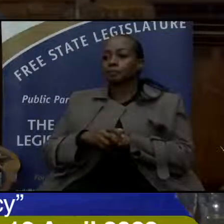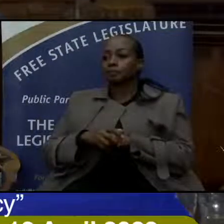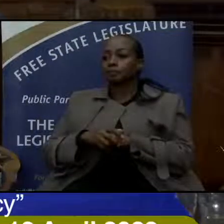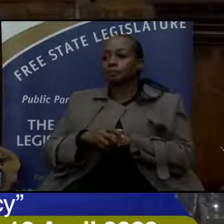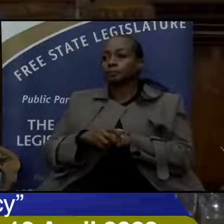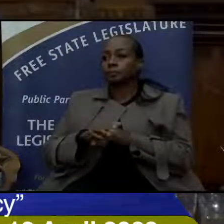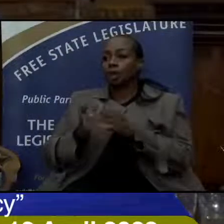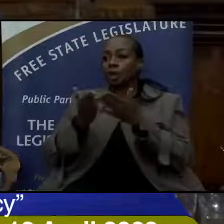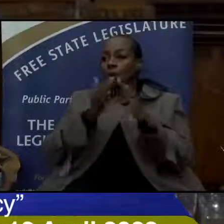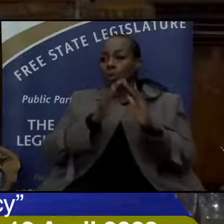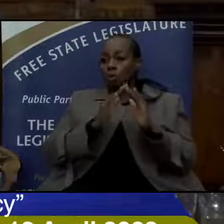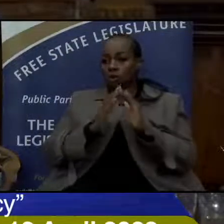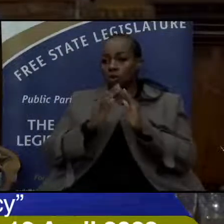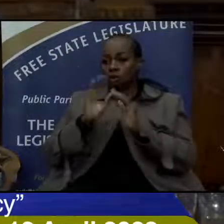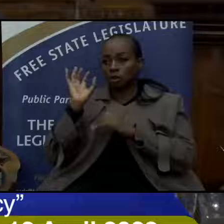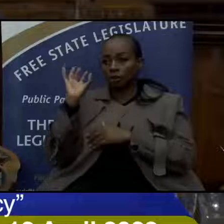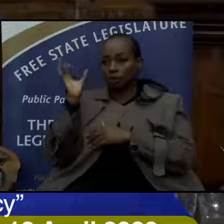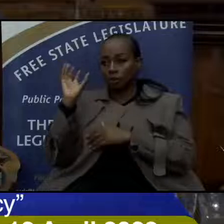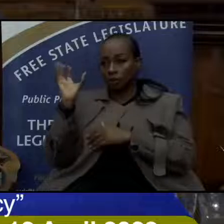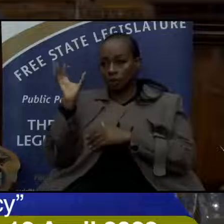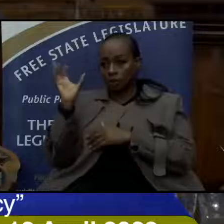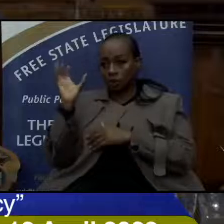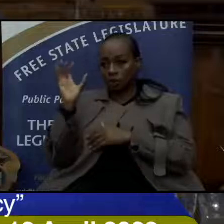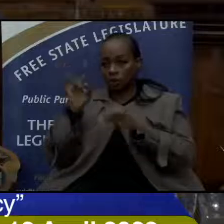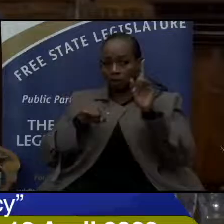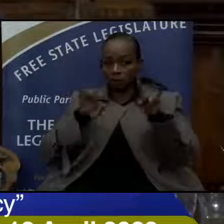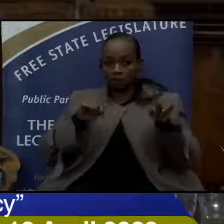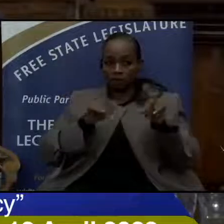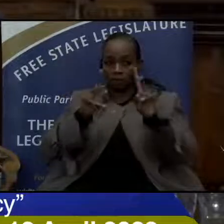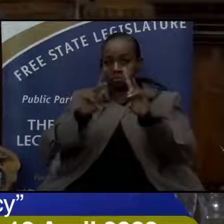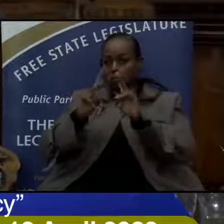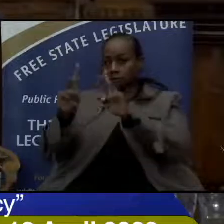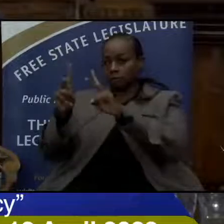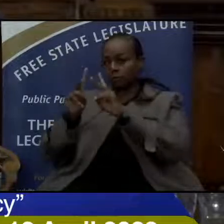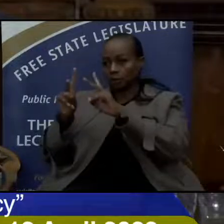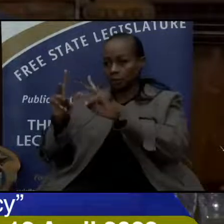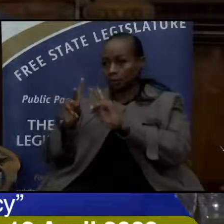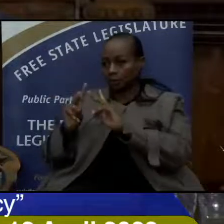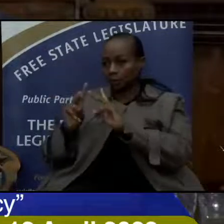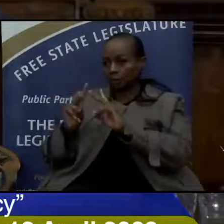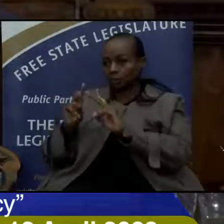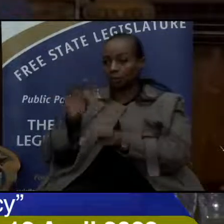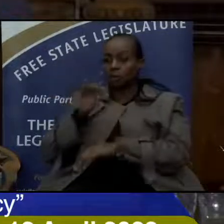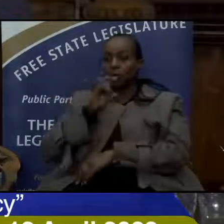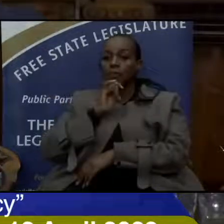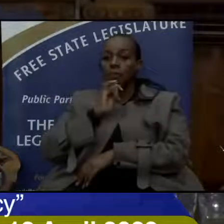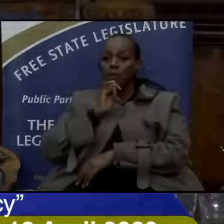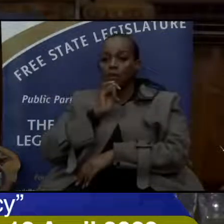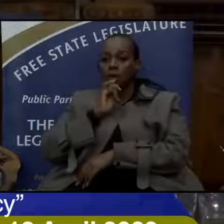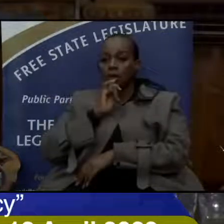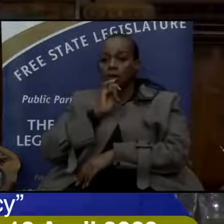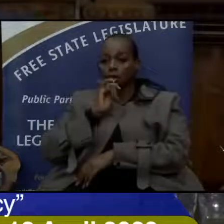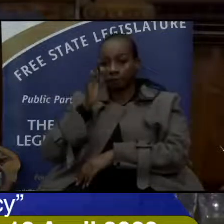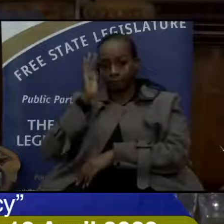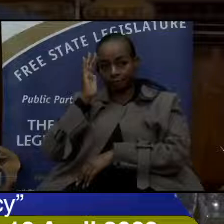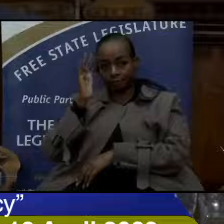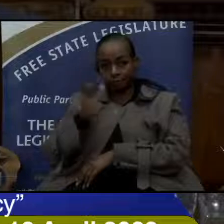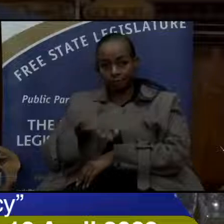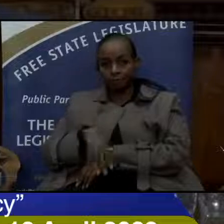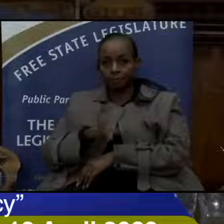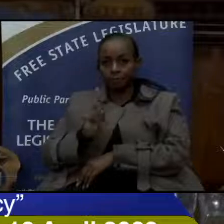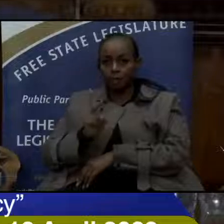Aiba Freystata distinguished guest, Molweni Sanbonani.